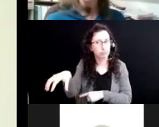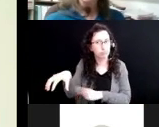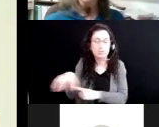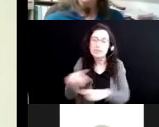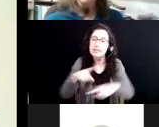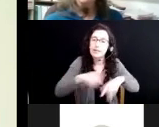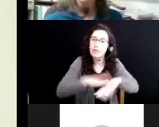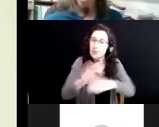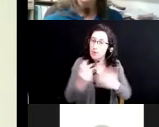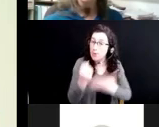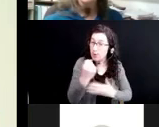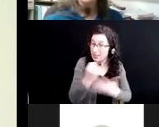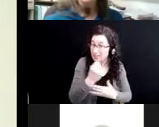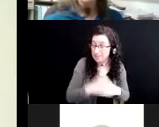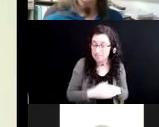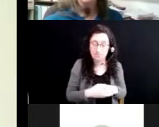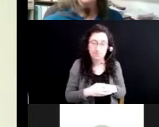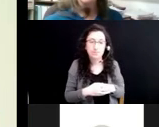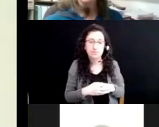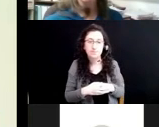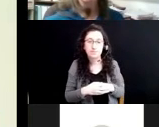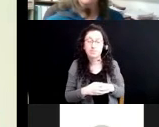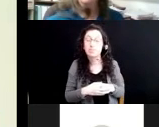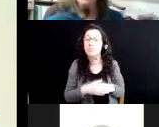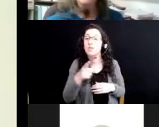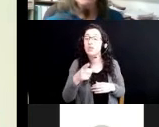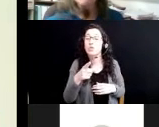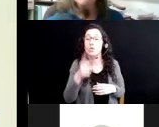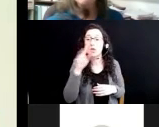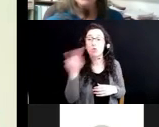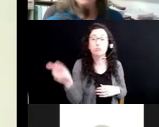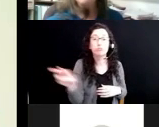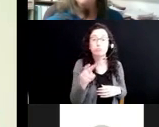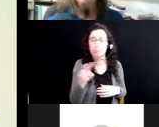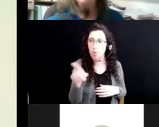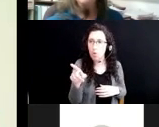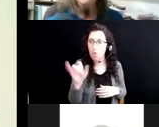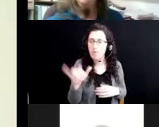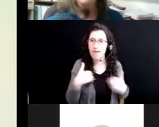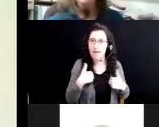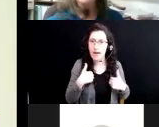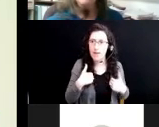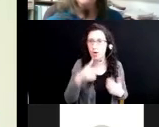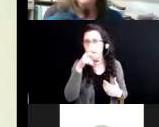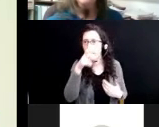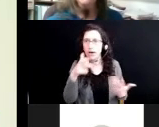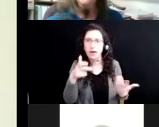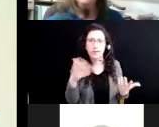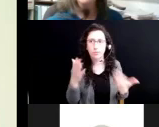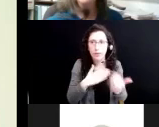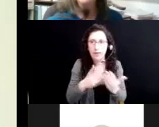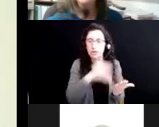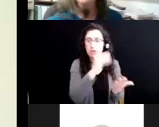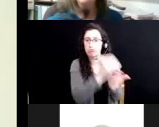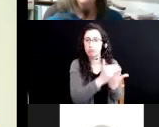Making a list of species that you've seen, if you're not already, if you haven't already started a